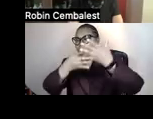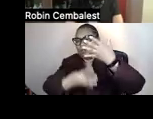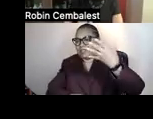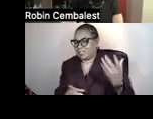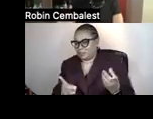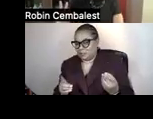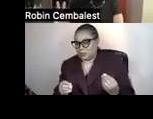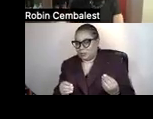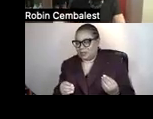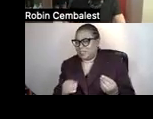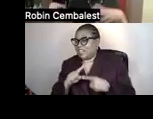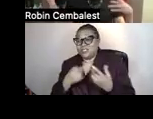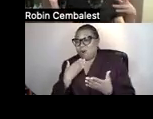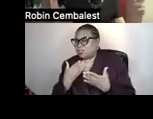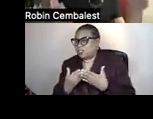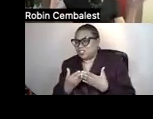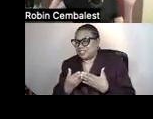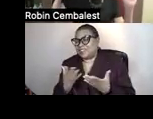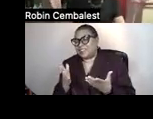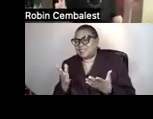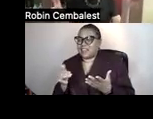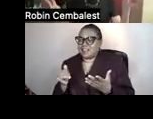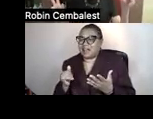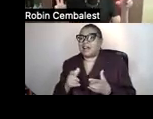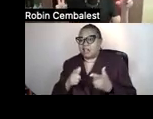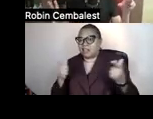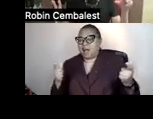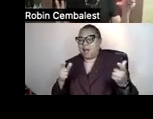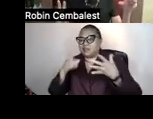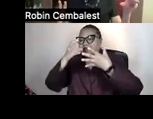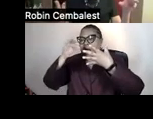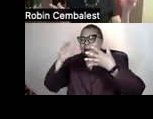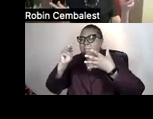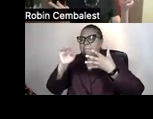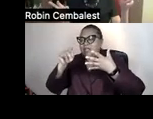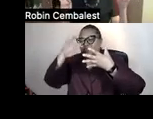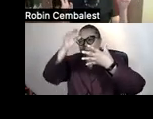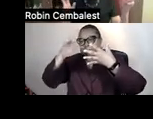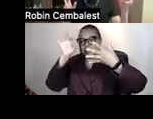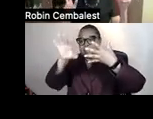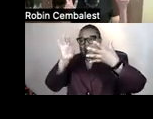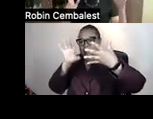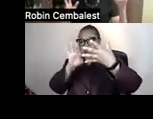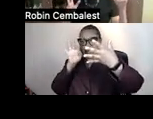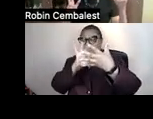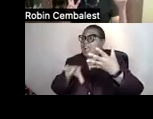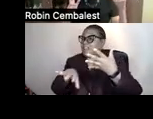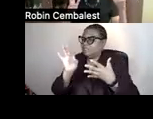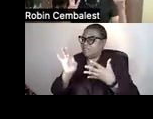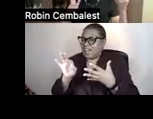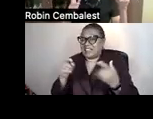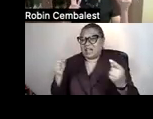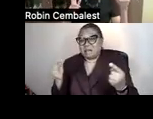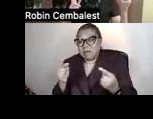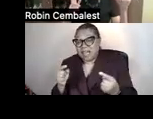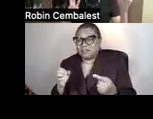do, it's all good, right? This is kind of like a large menu that you can pick and choose from. And if you find it too painful